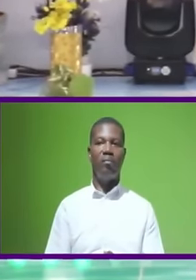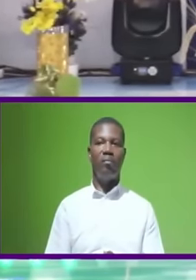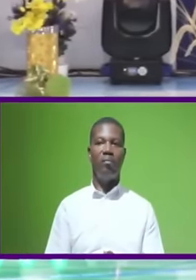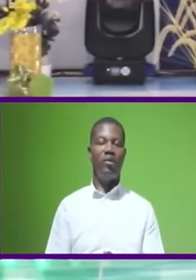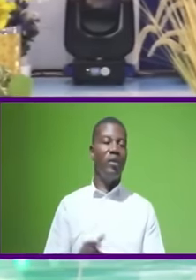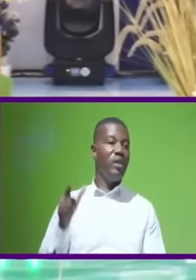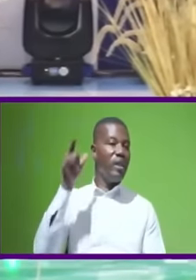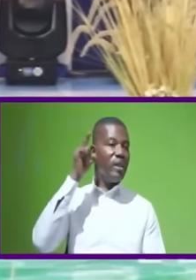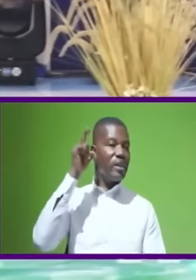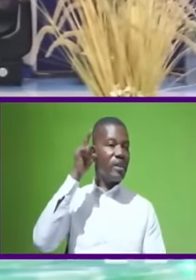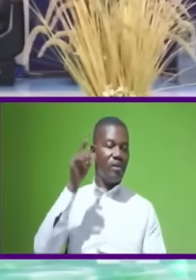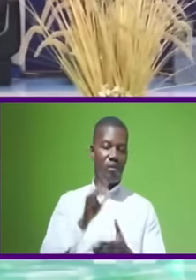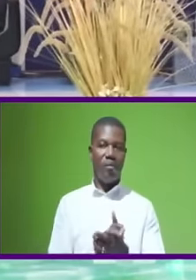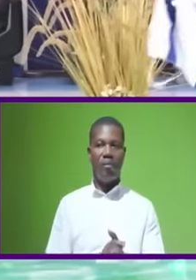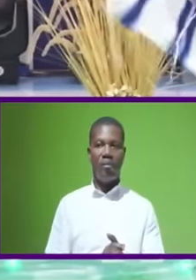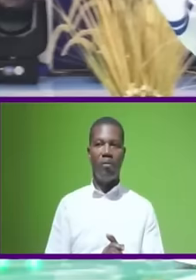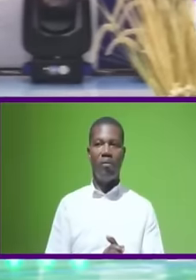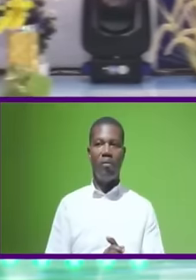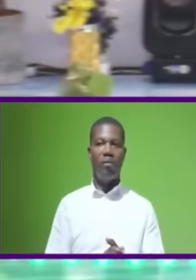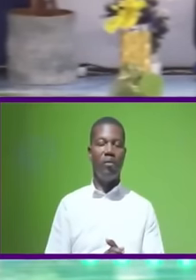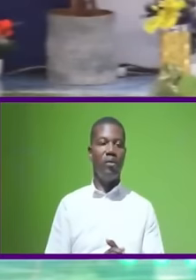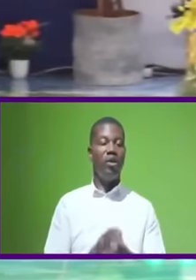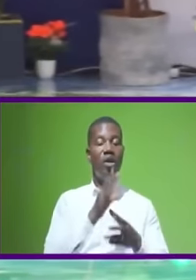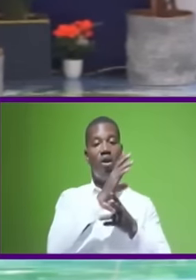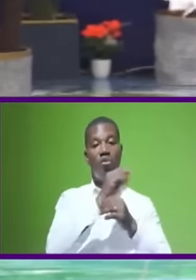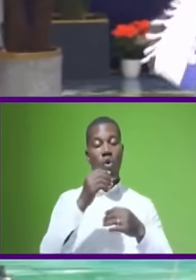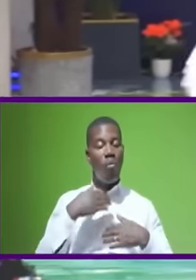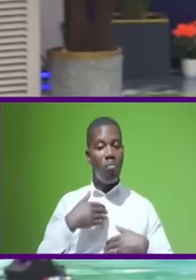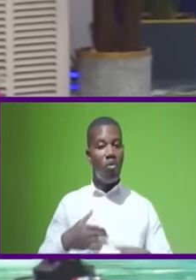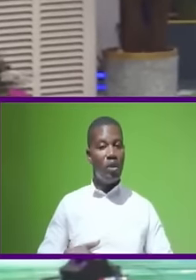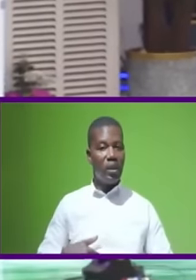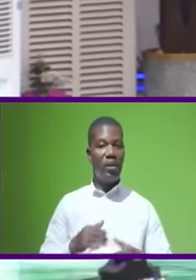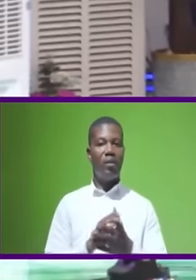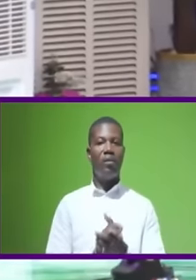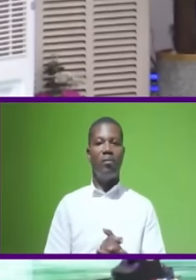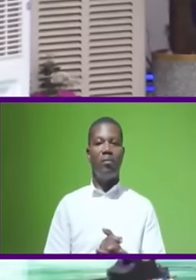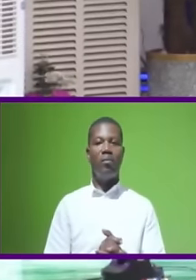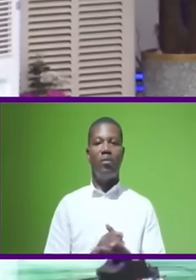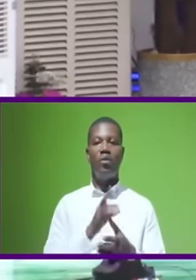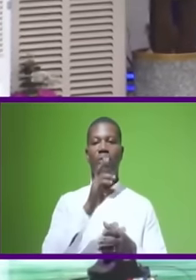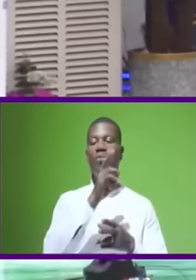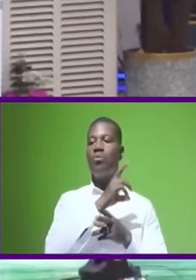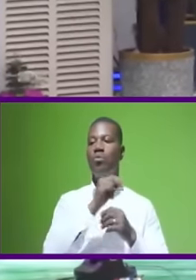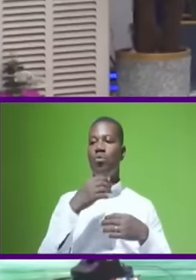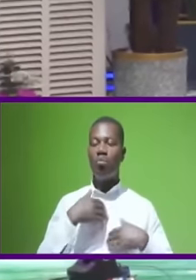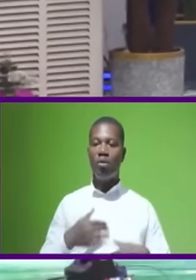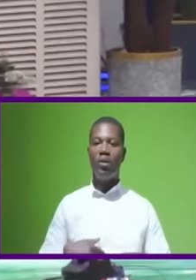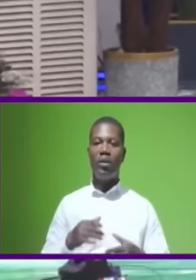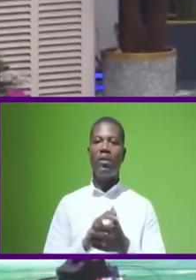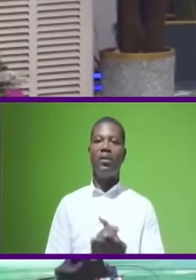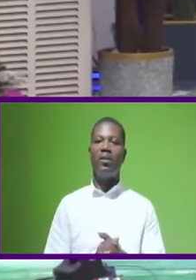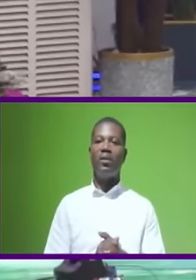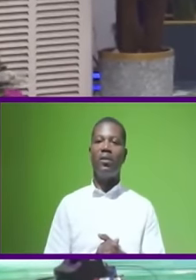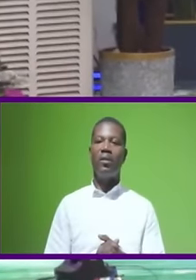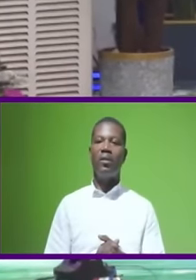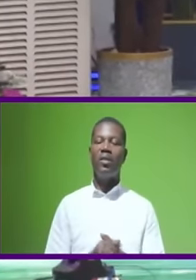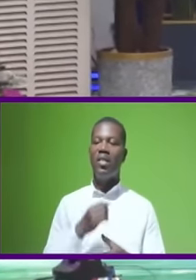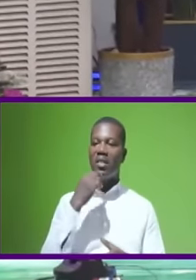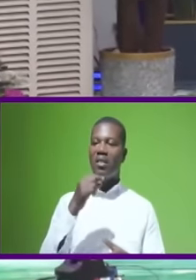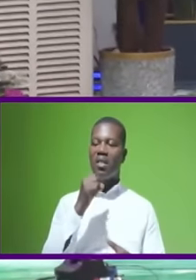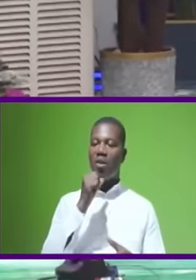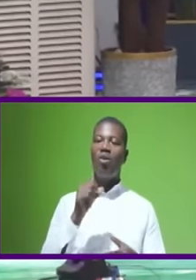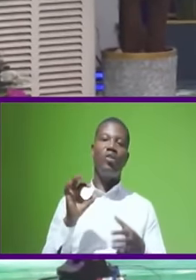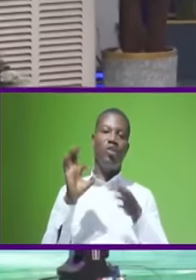Tie. Listen. As if no be you are what there. He said there was a man that day. Not to